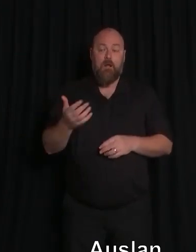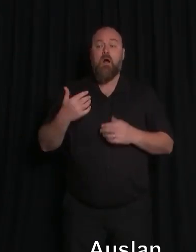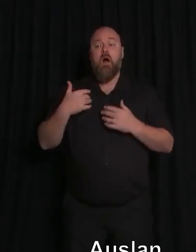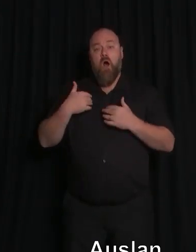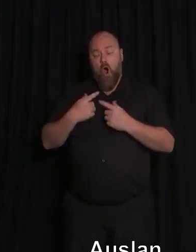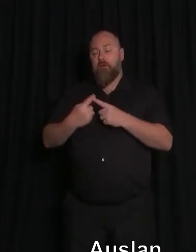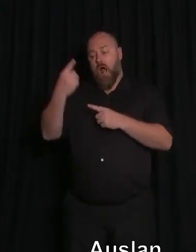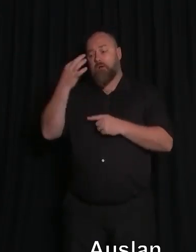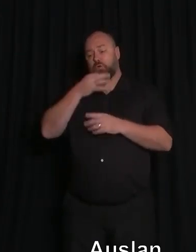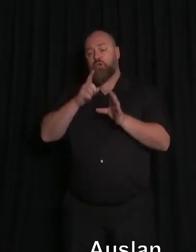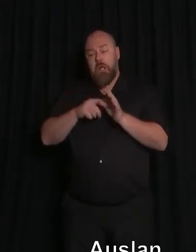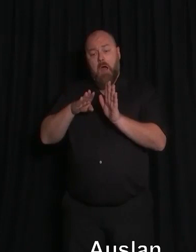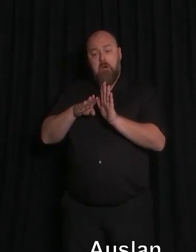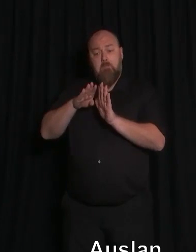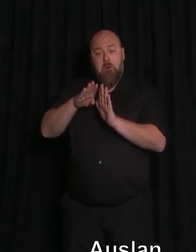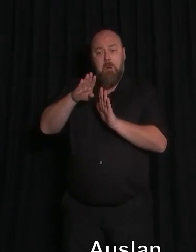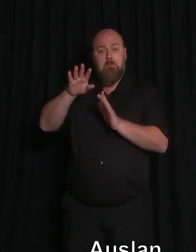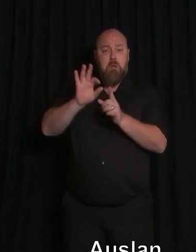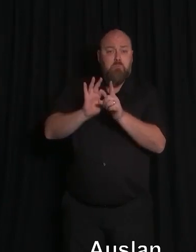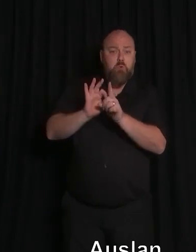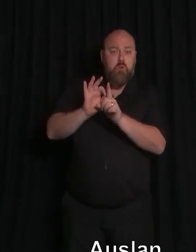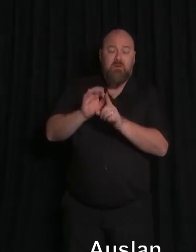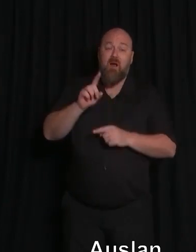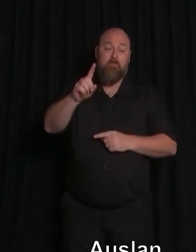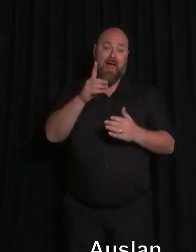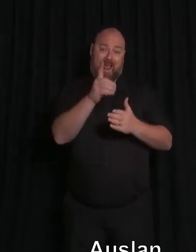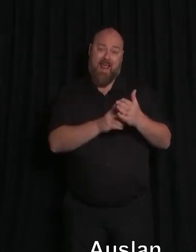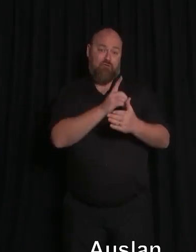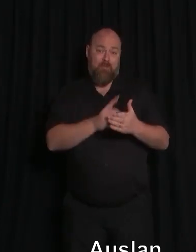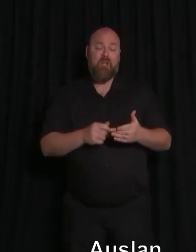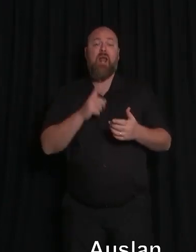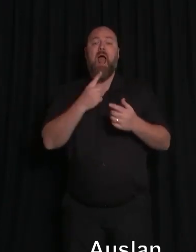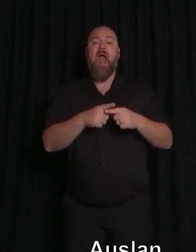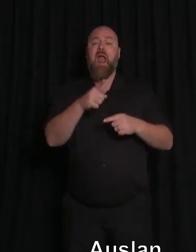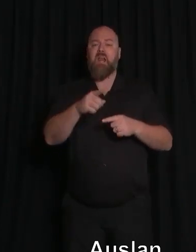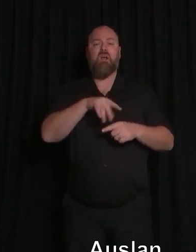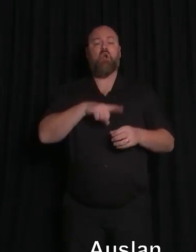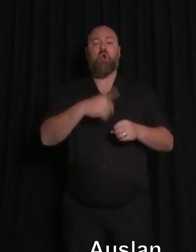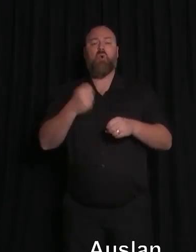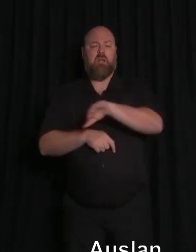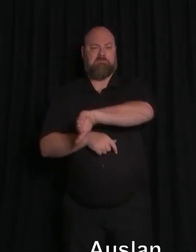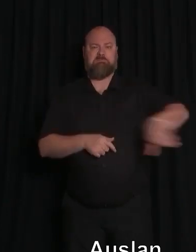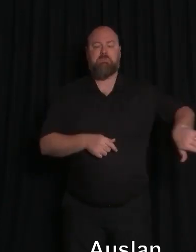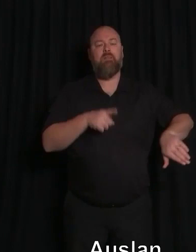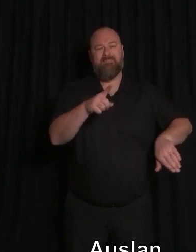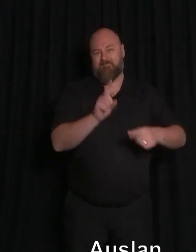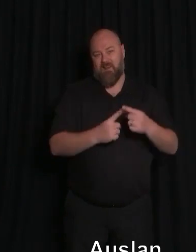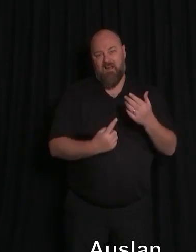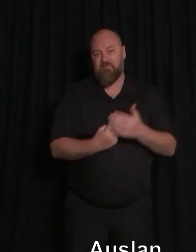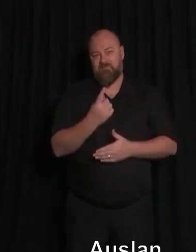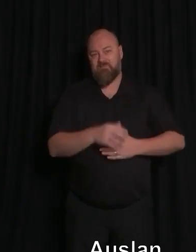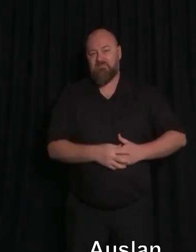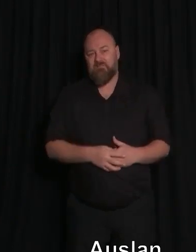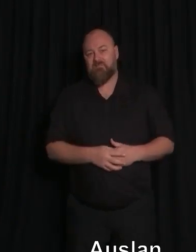worldwide, yet discrimination and exclusion persist, and in many places there is a very